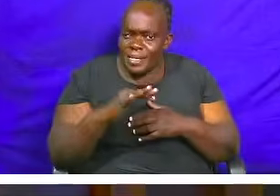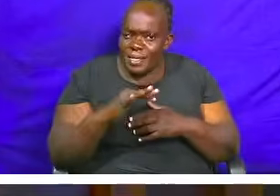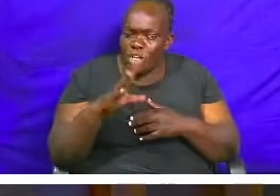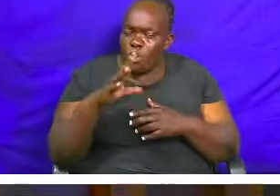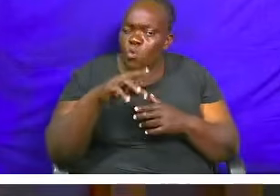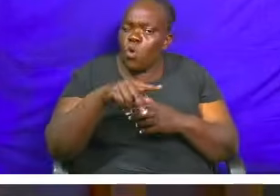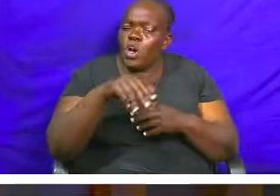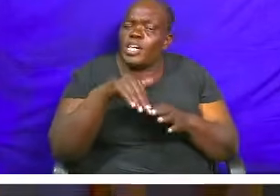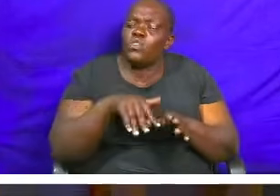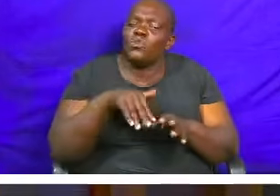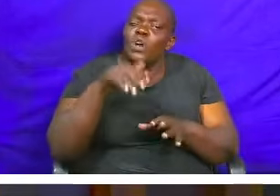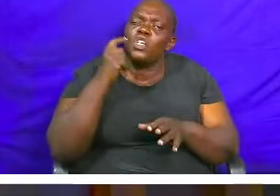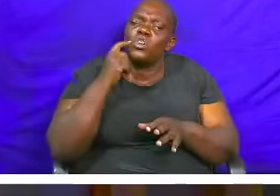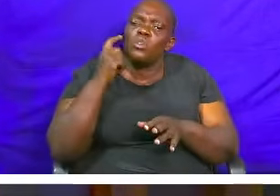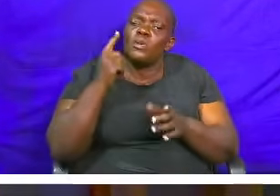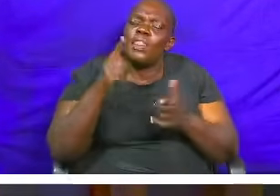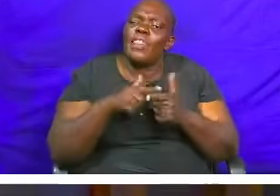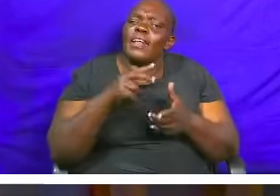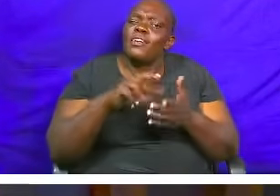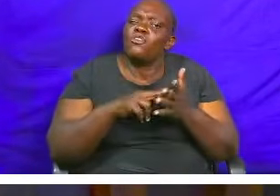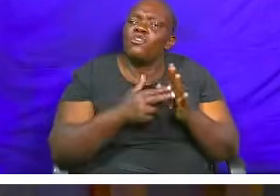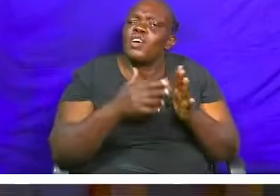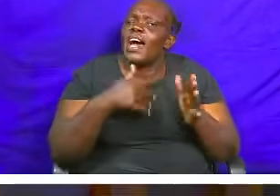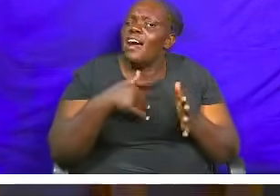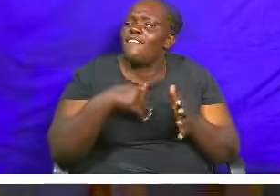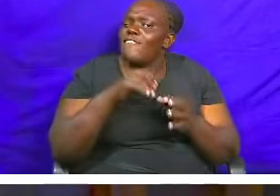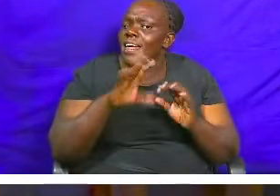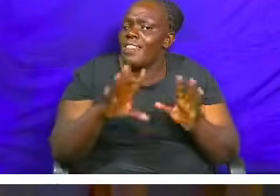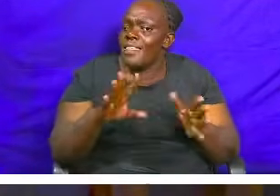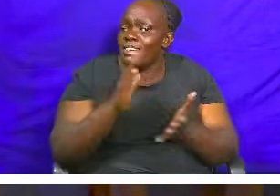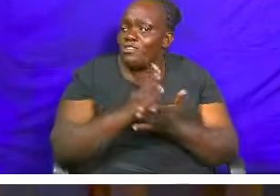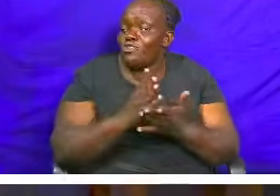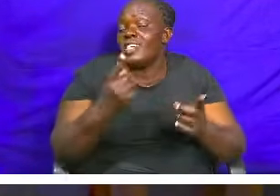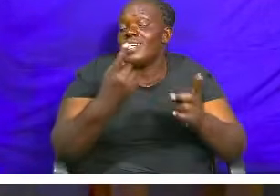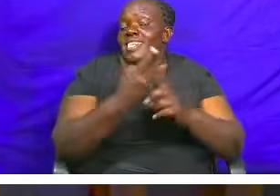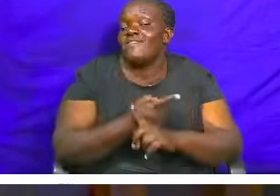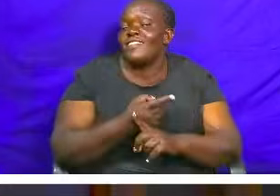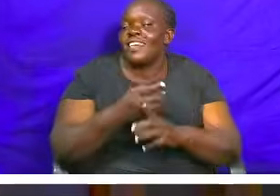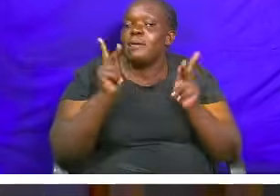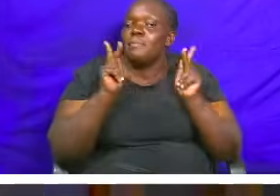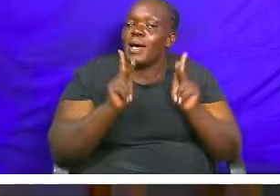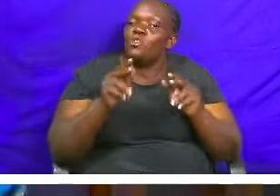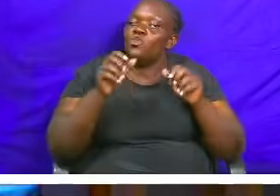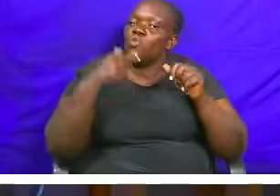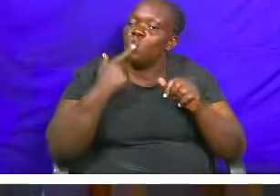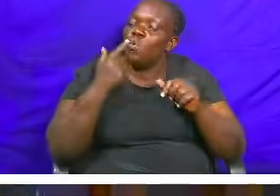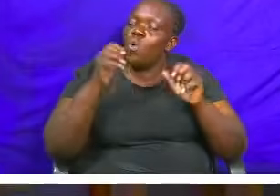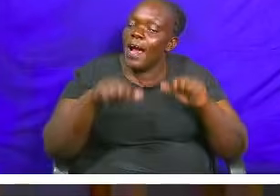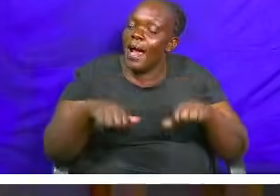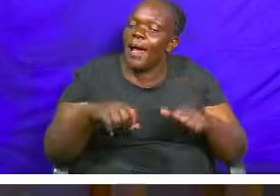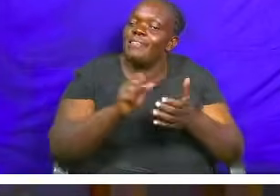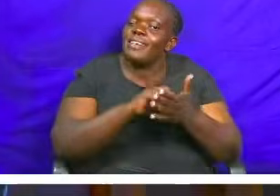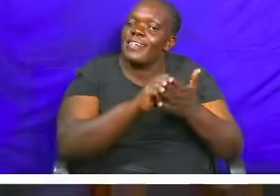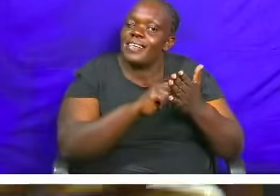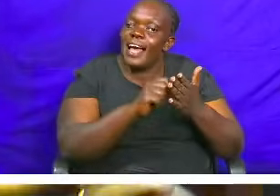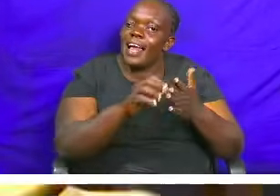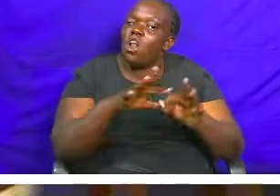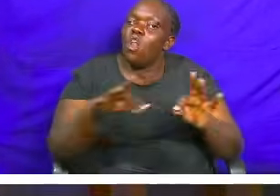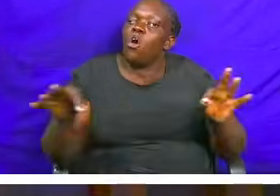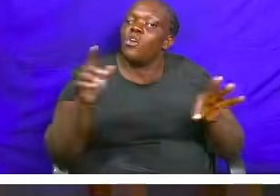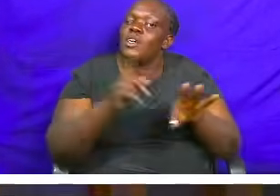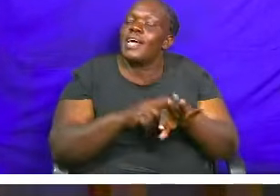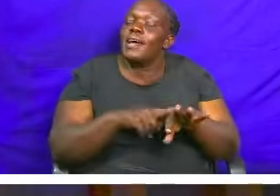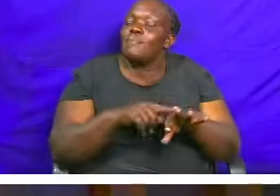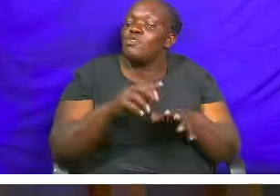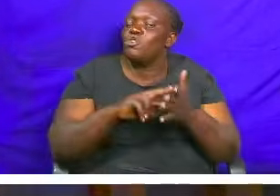shop, there is no long-term contract. So, but there's a difference with someone who can have signed a long-term contract for supply of a certain good